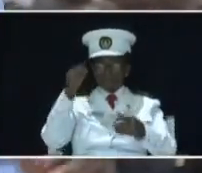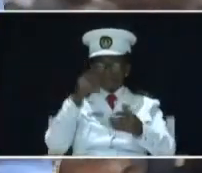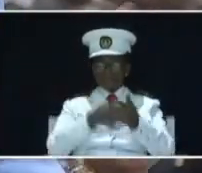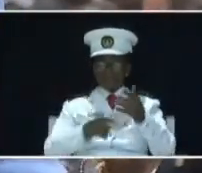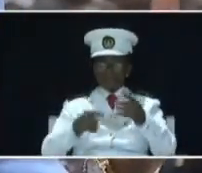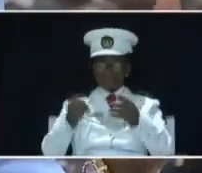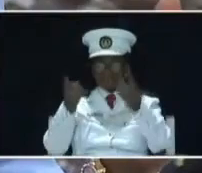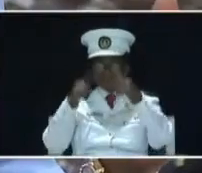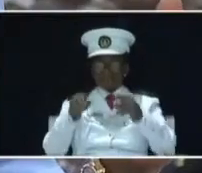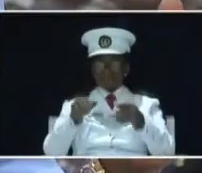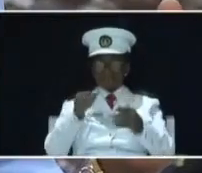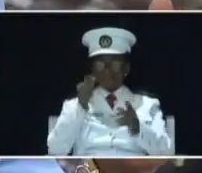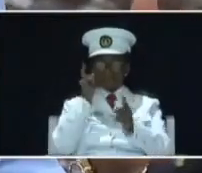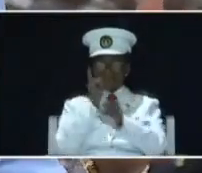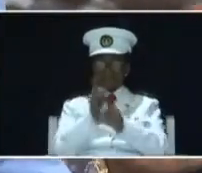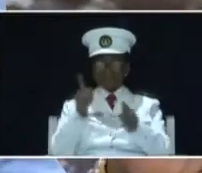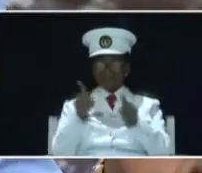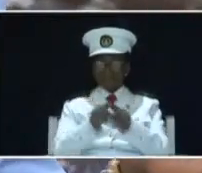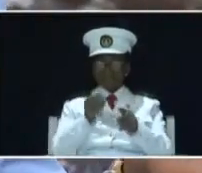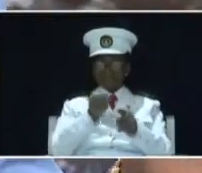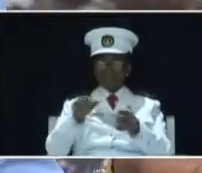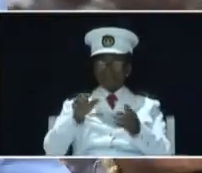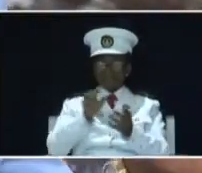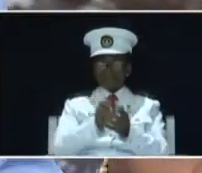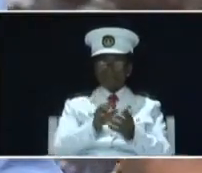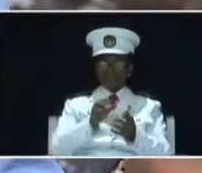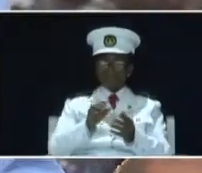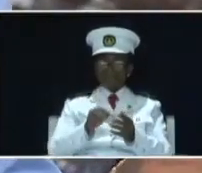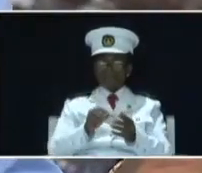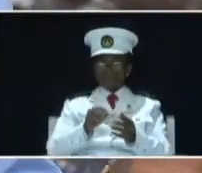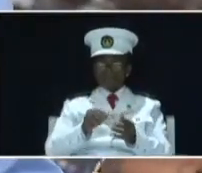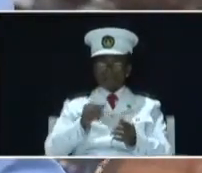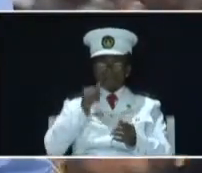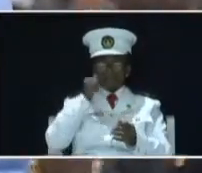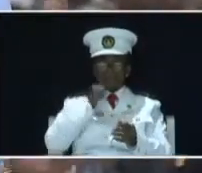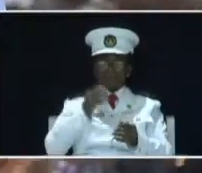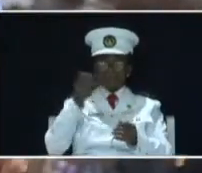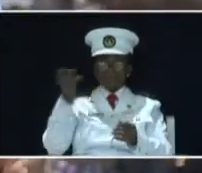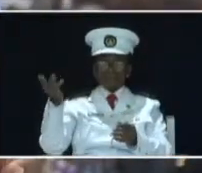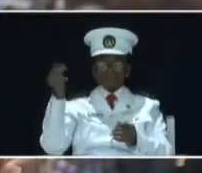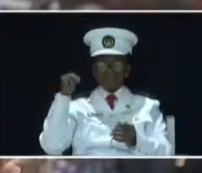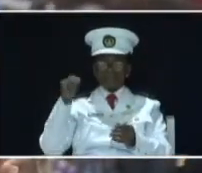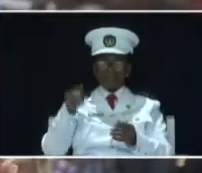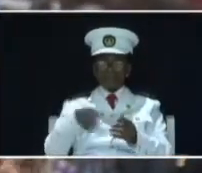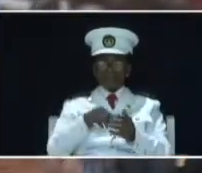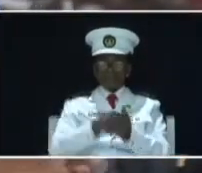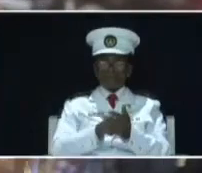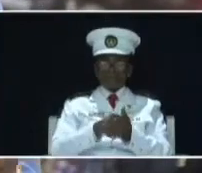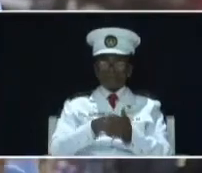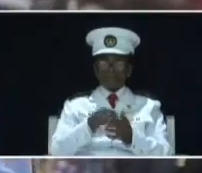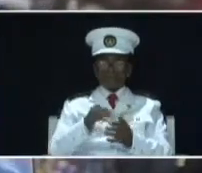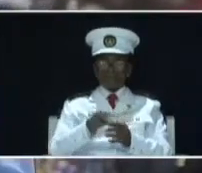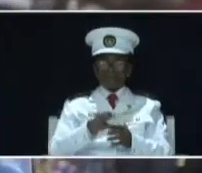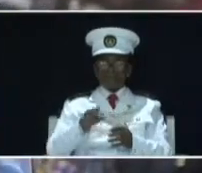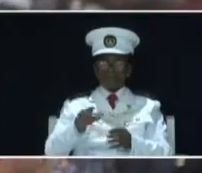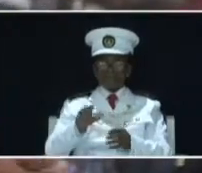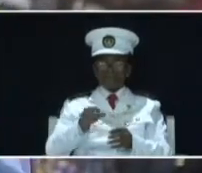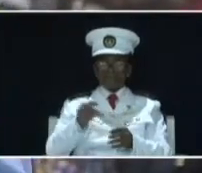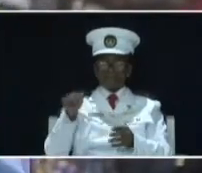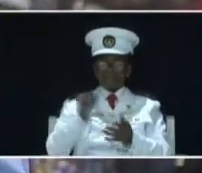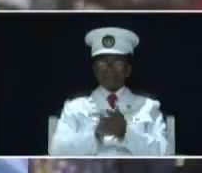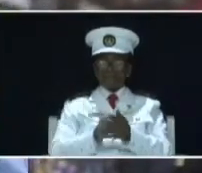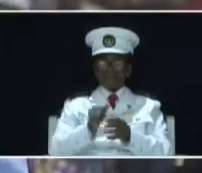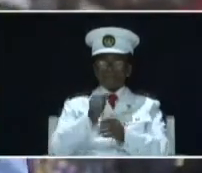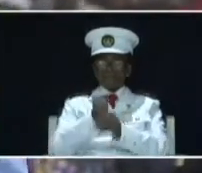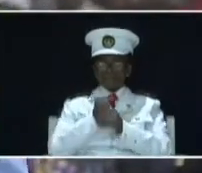And there was this river where they go to fetch water for the school where she was